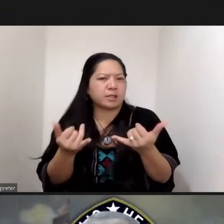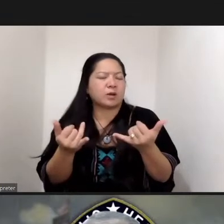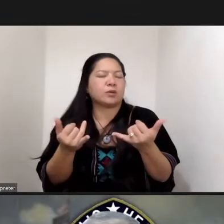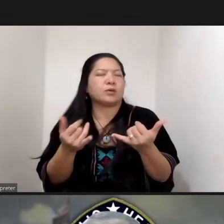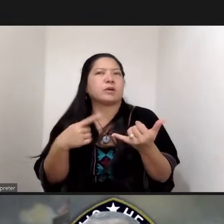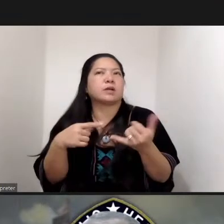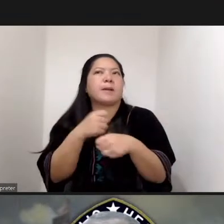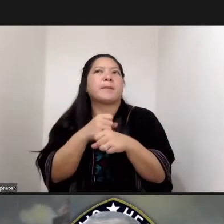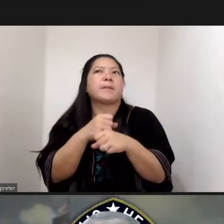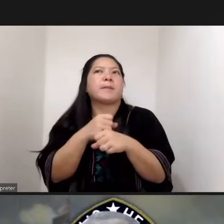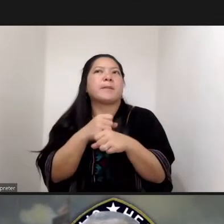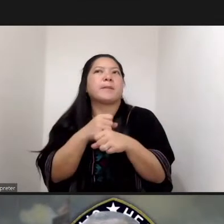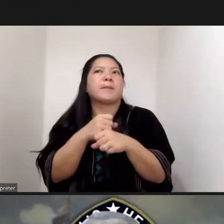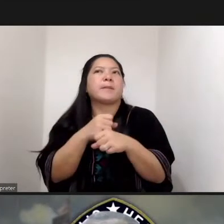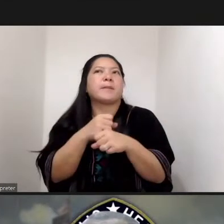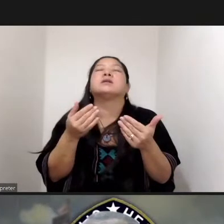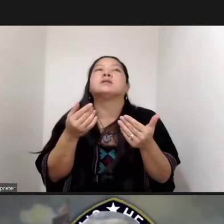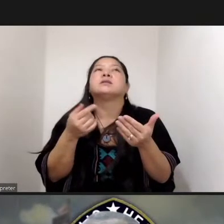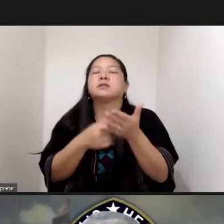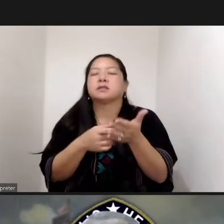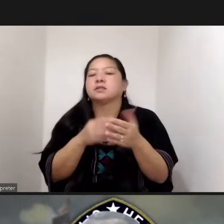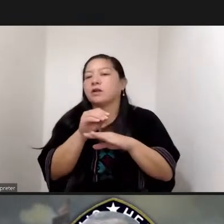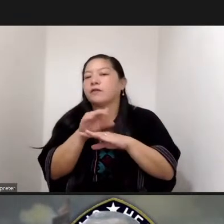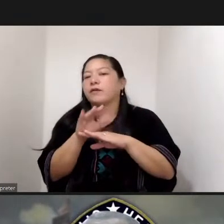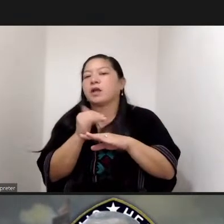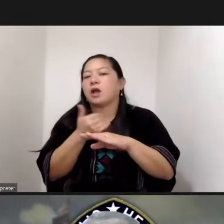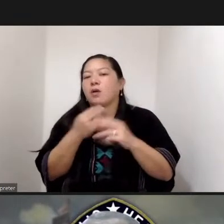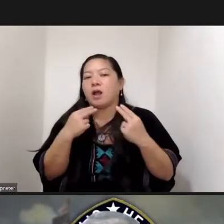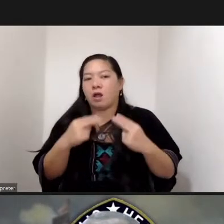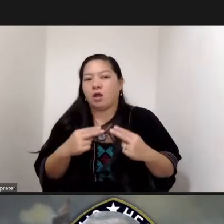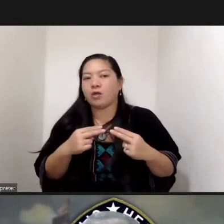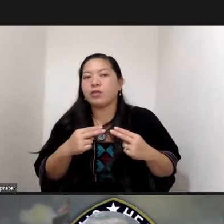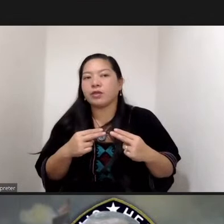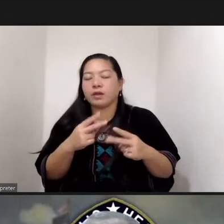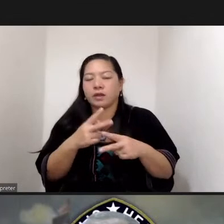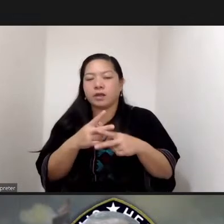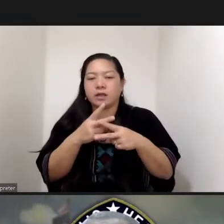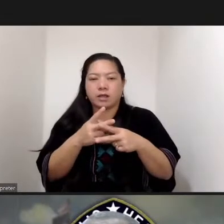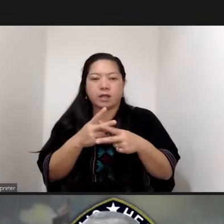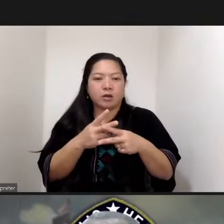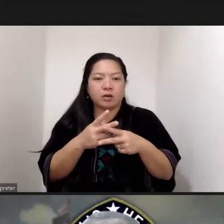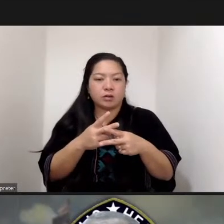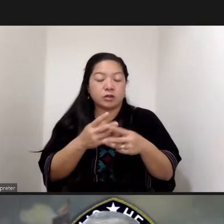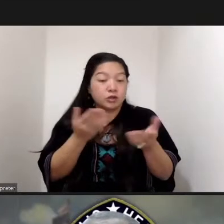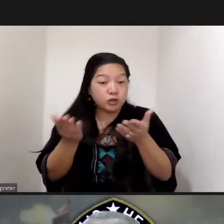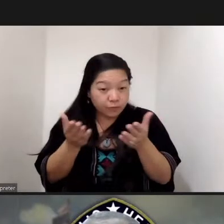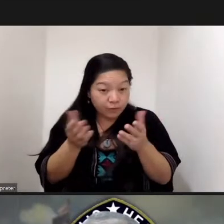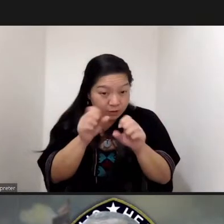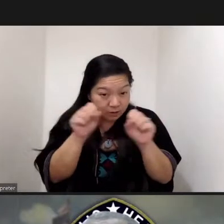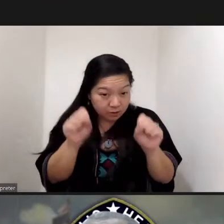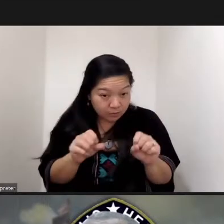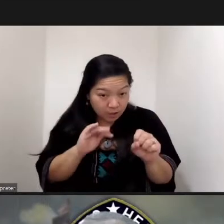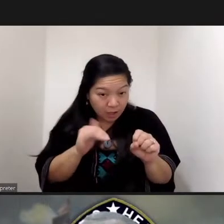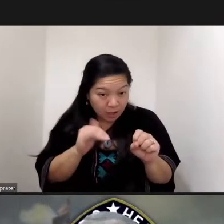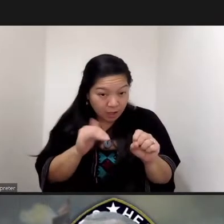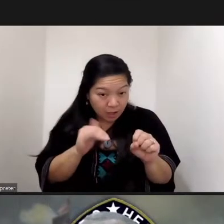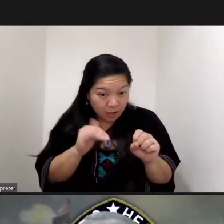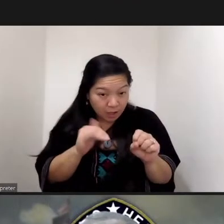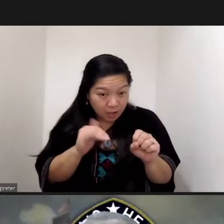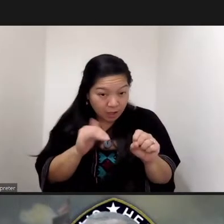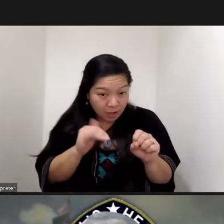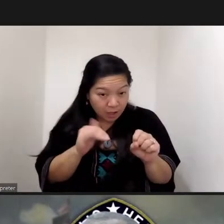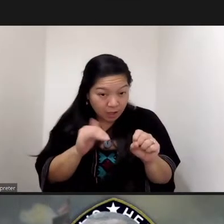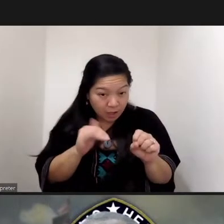make is how is this going to affect our healthcare delivery system? How is this going to affect our,